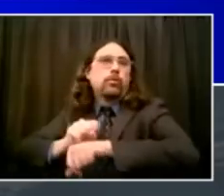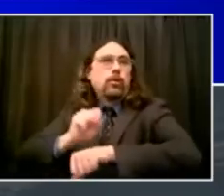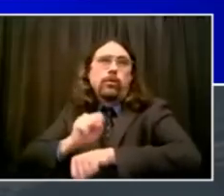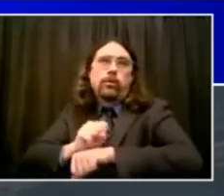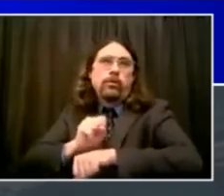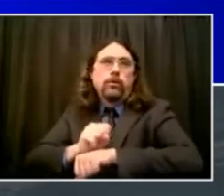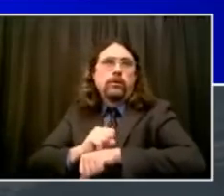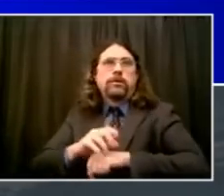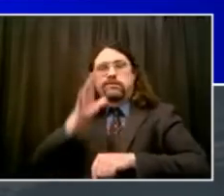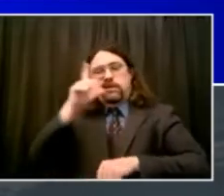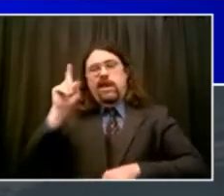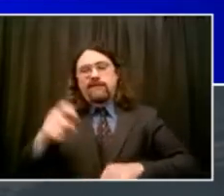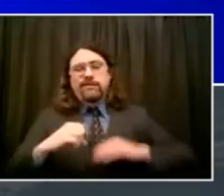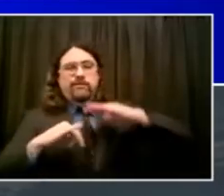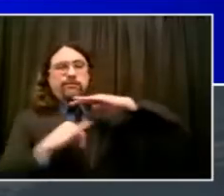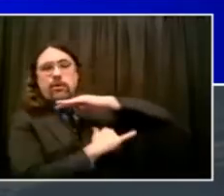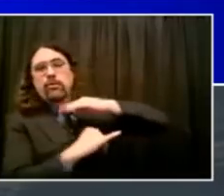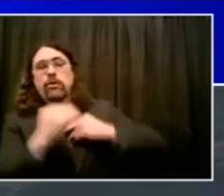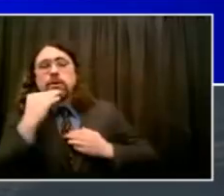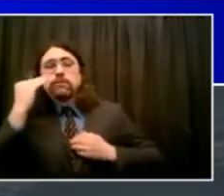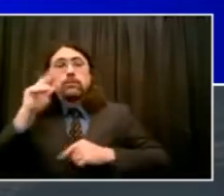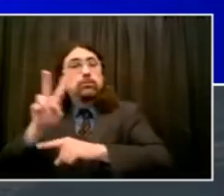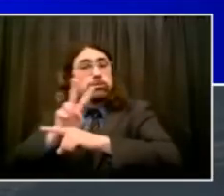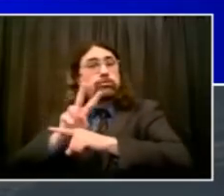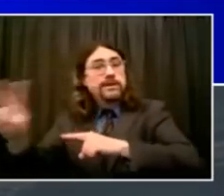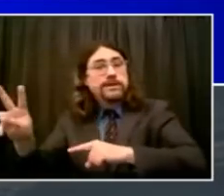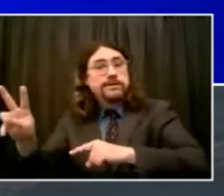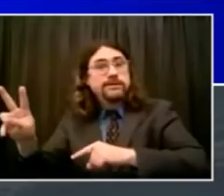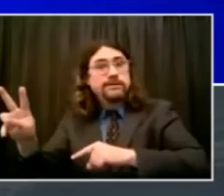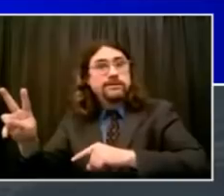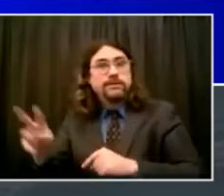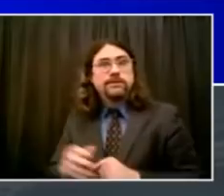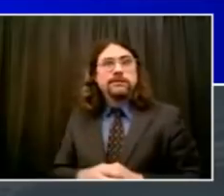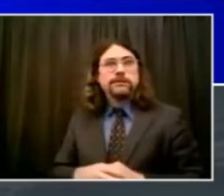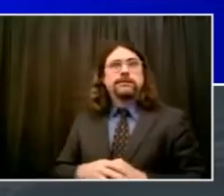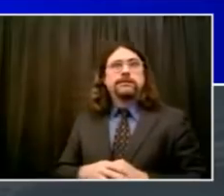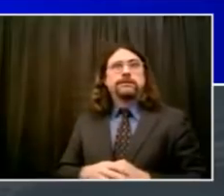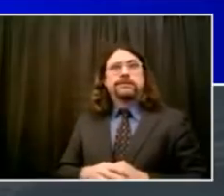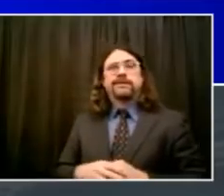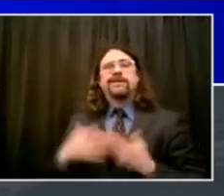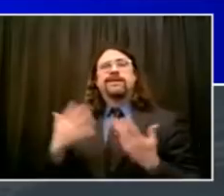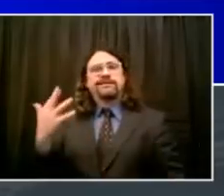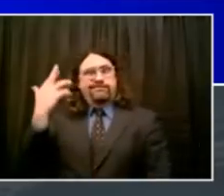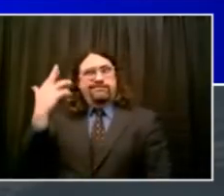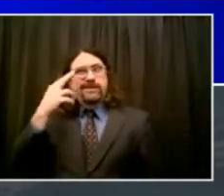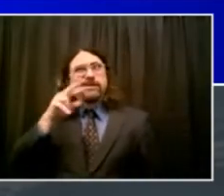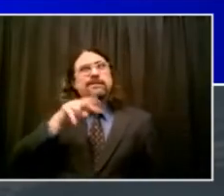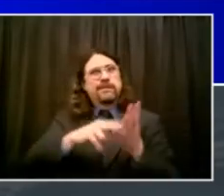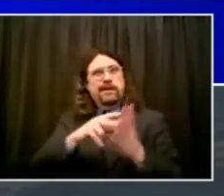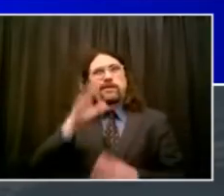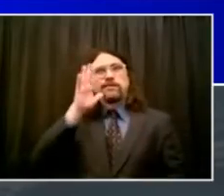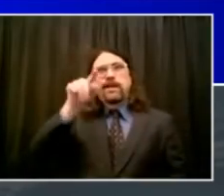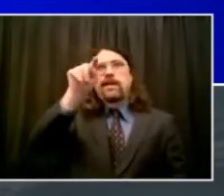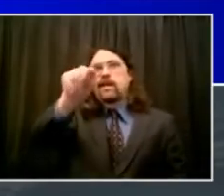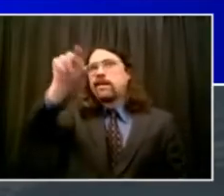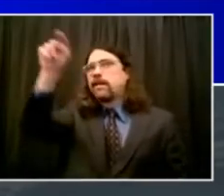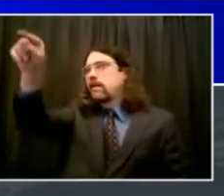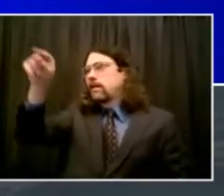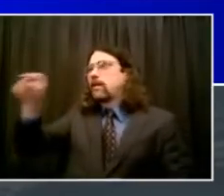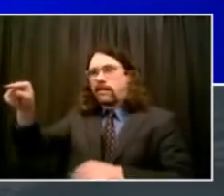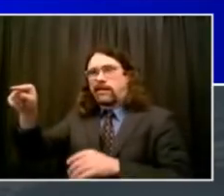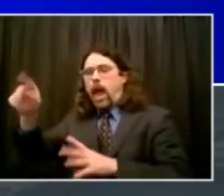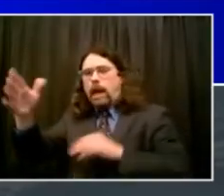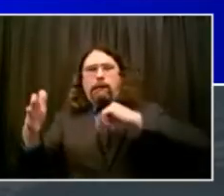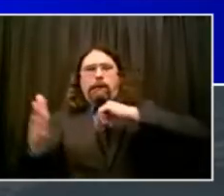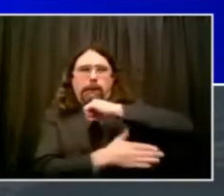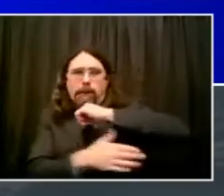So we've been sending additional personnel already to nursing homes. We asked the nursing homes of the city